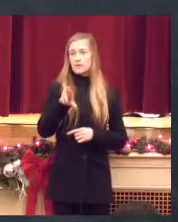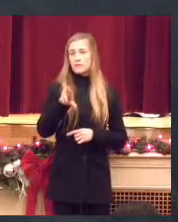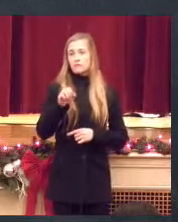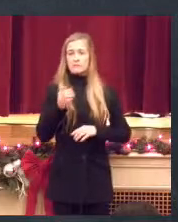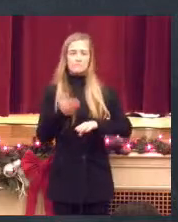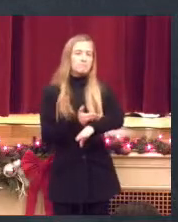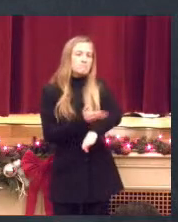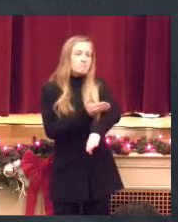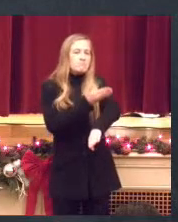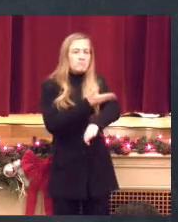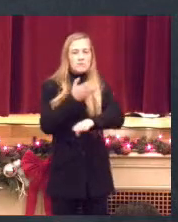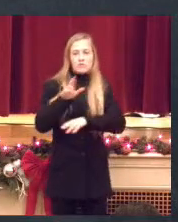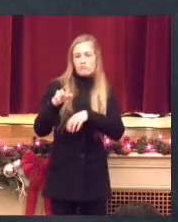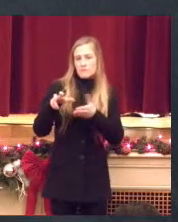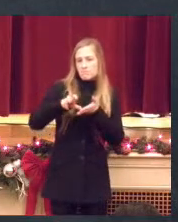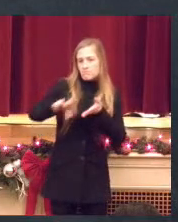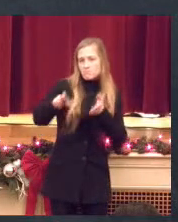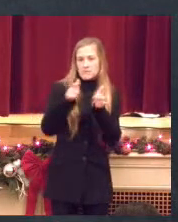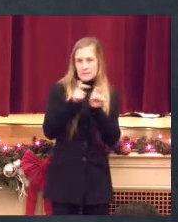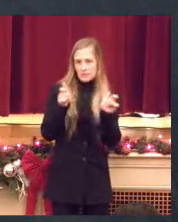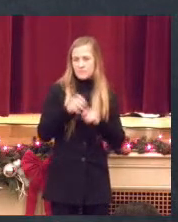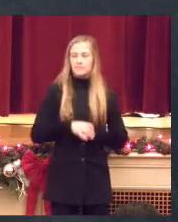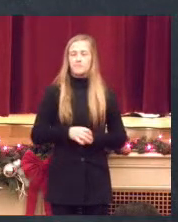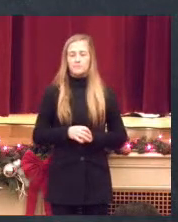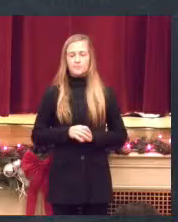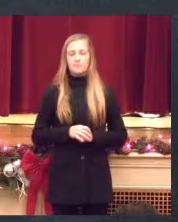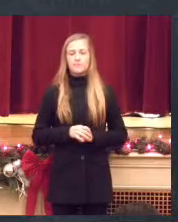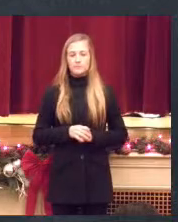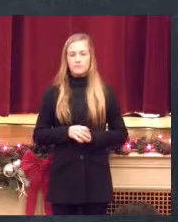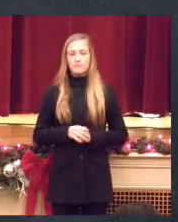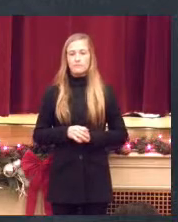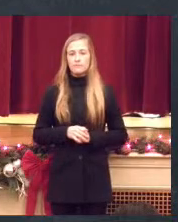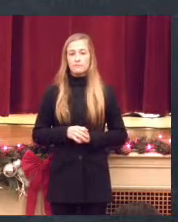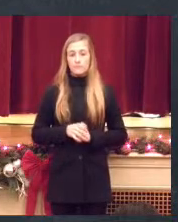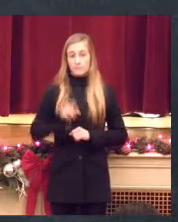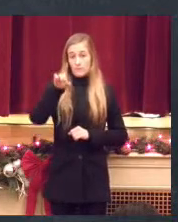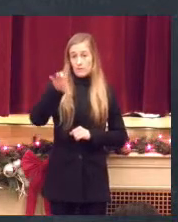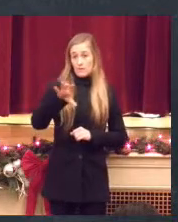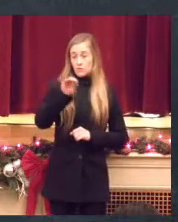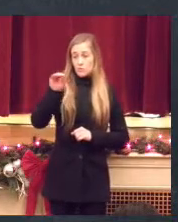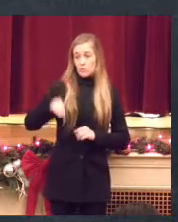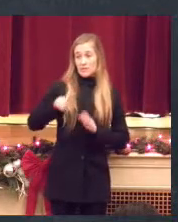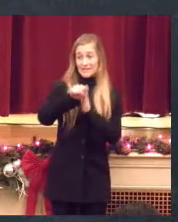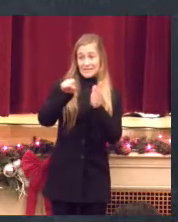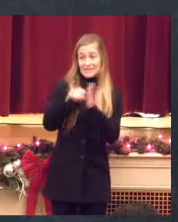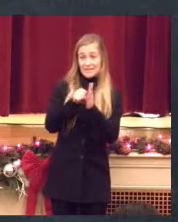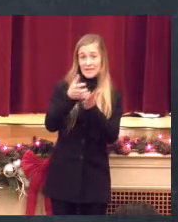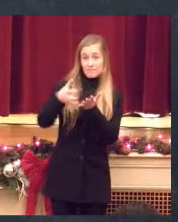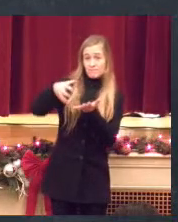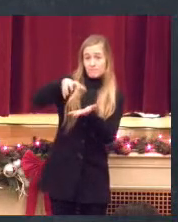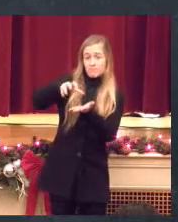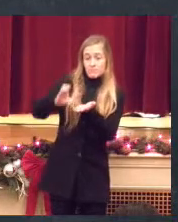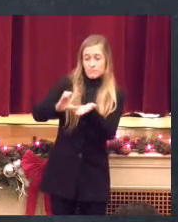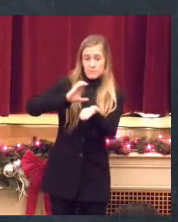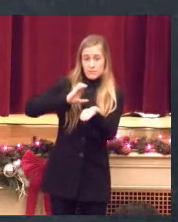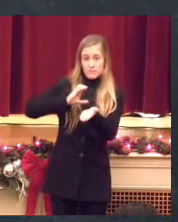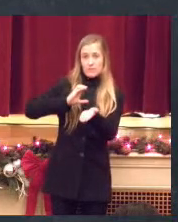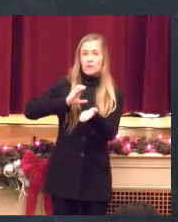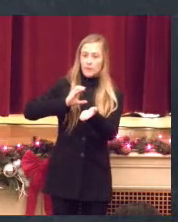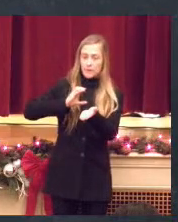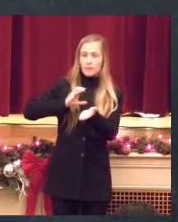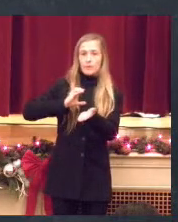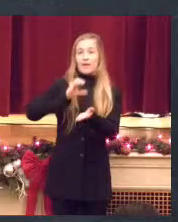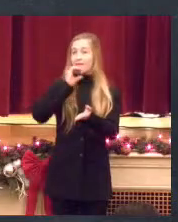will, invested in, rehab. And so with 100% state funding, meaning not coming from local